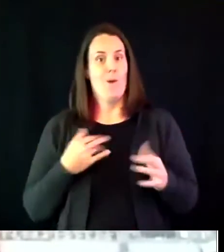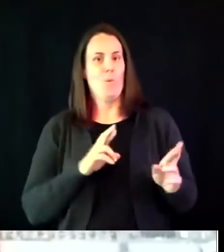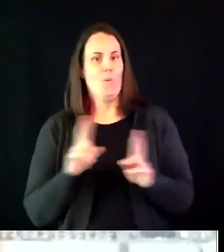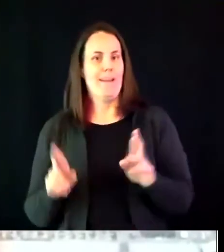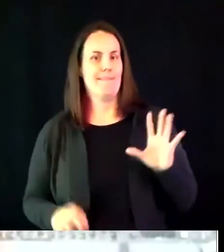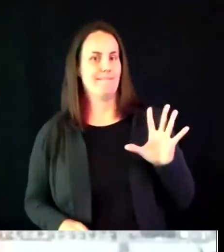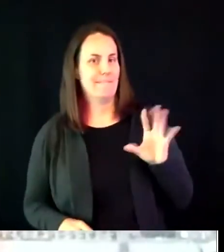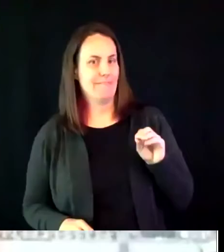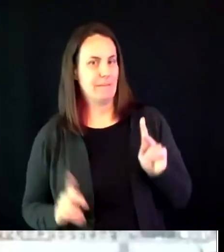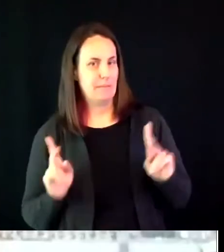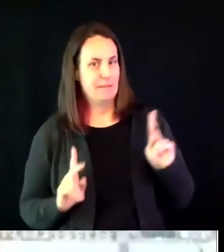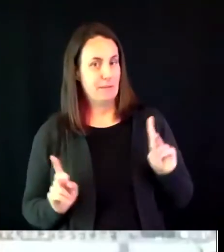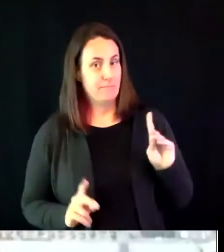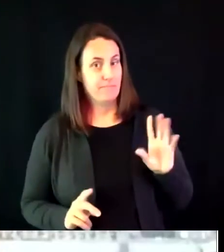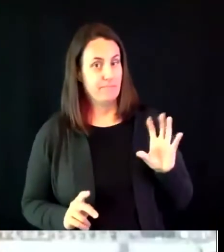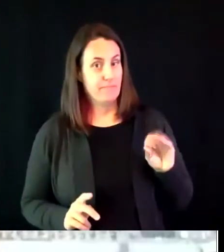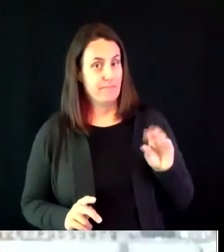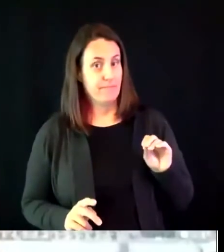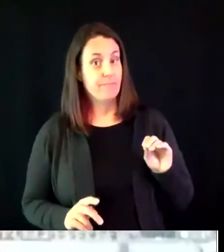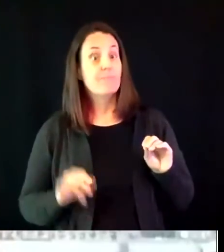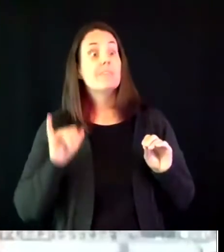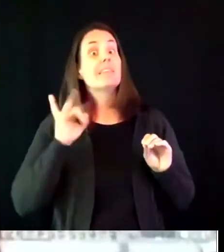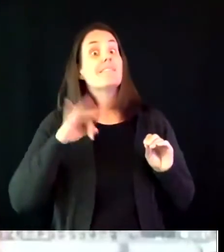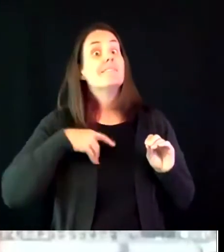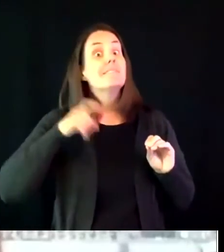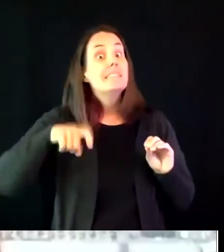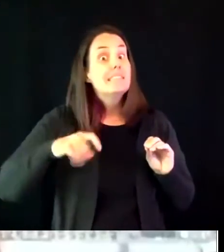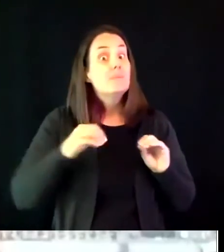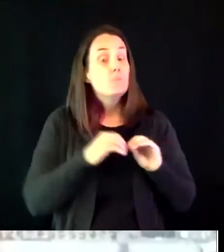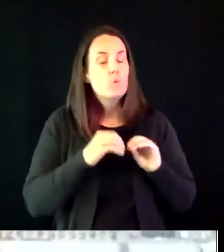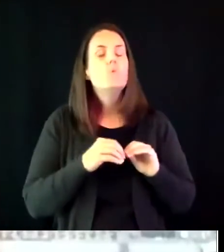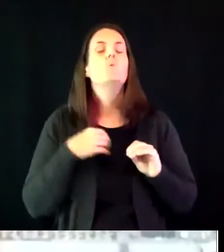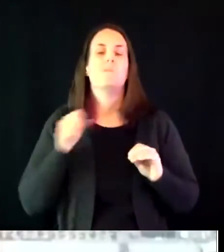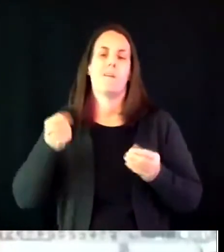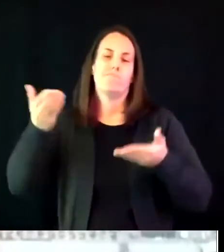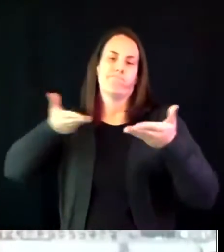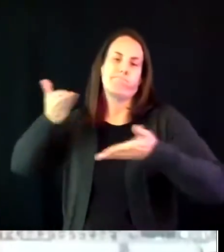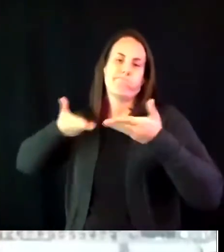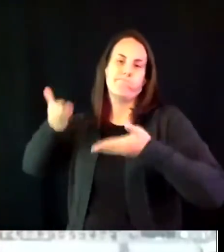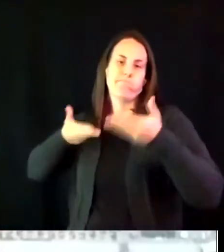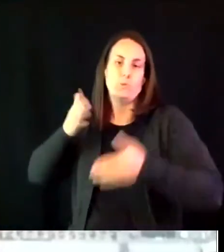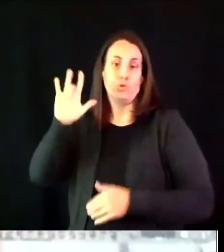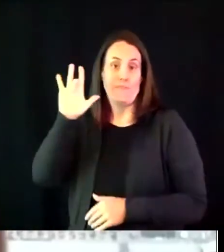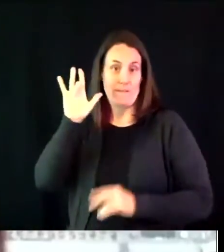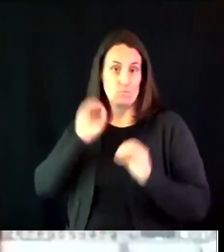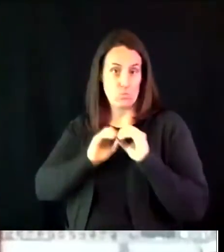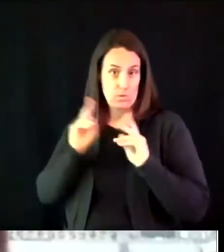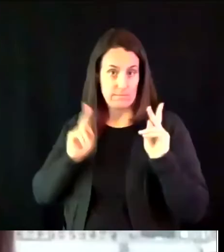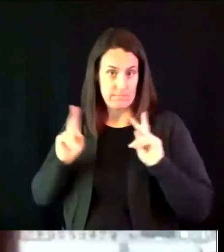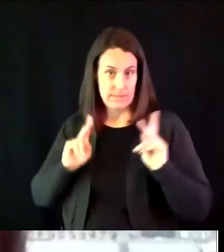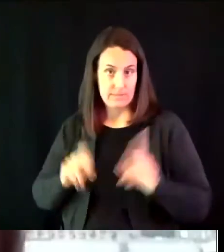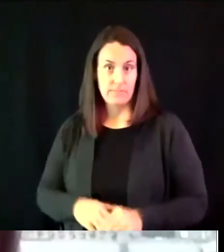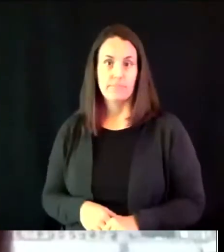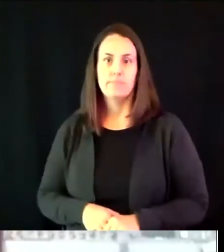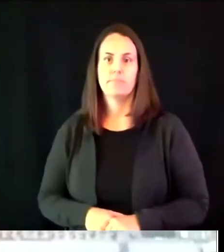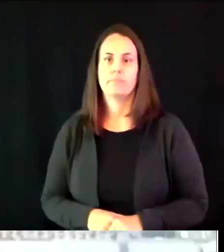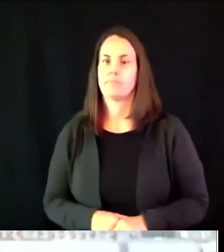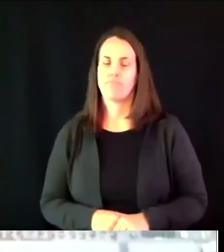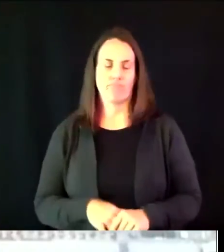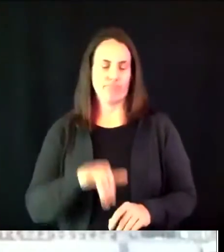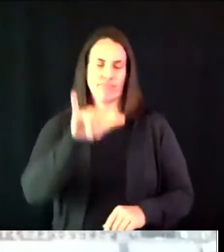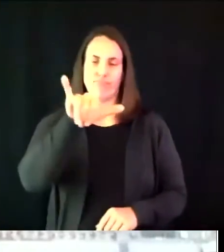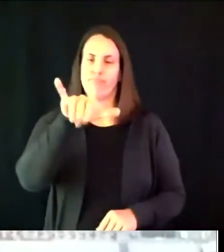another 25 and 25 after that. But staff are coming from all over the United States, many of them